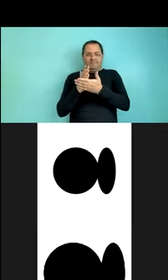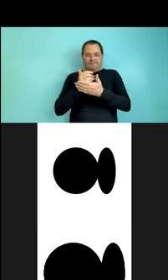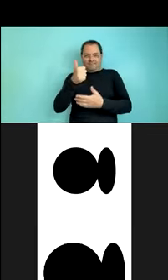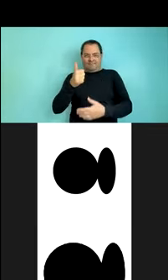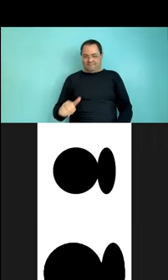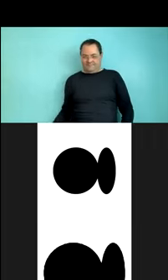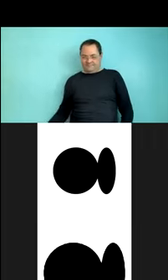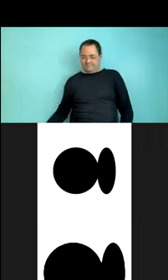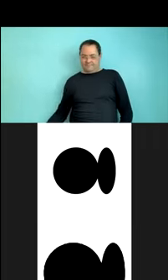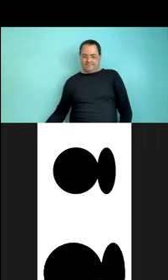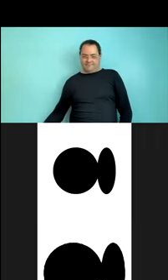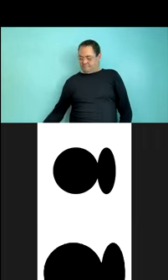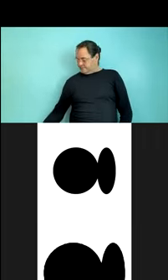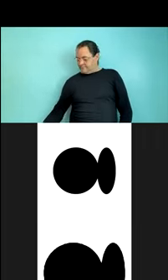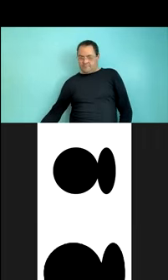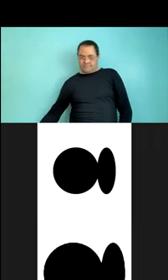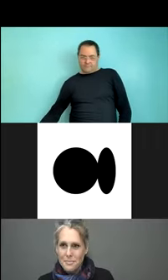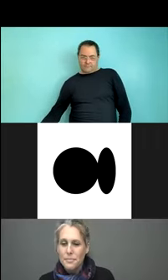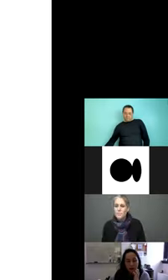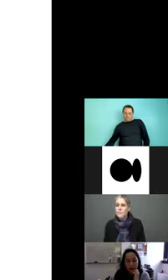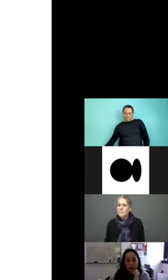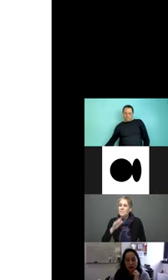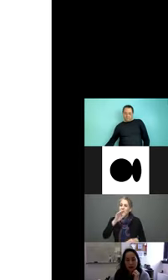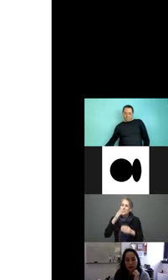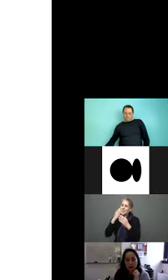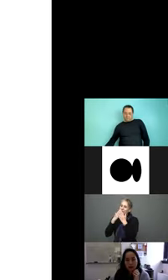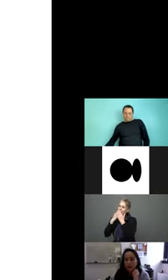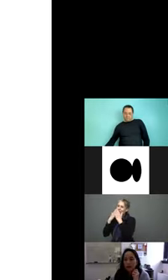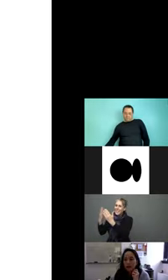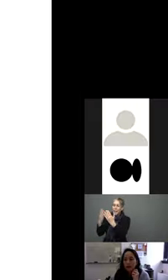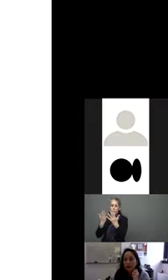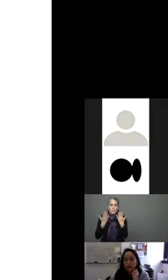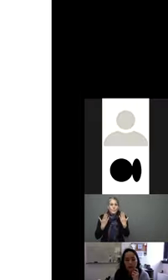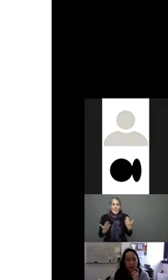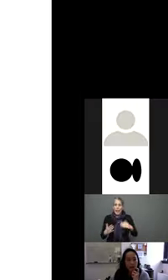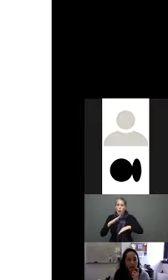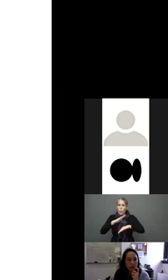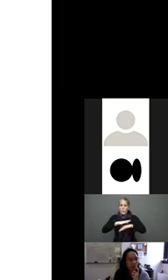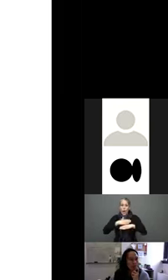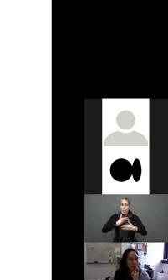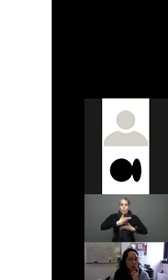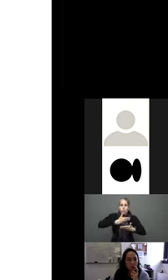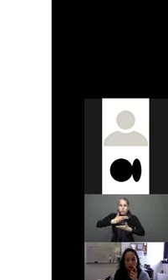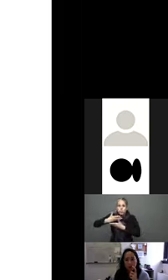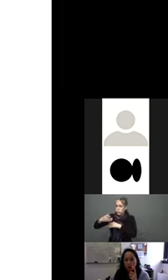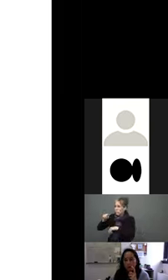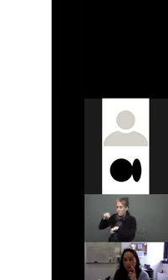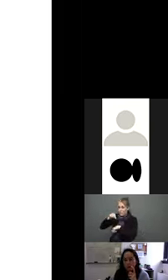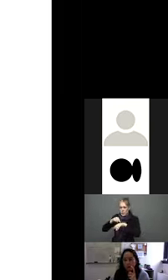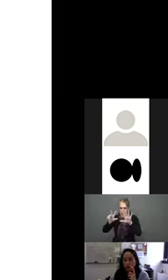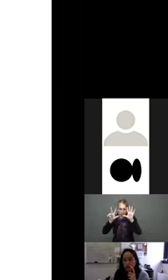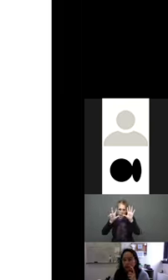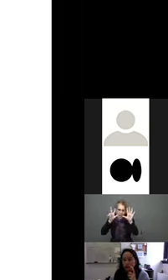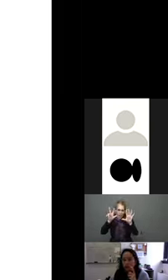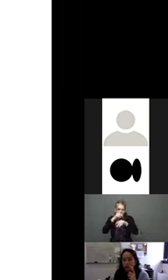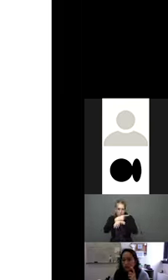Thank you so much. Now it's time for the discussion. And we have eight minutes for questions and